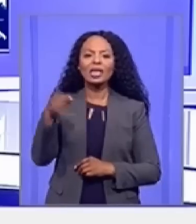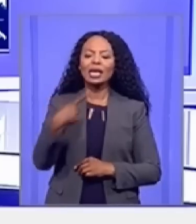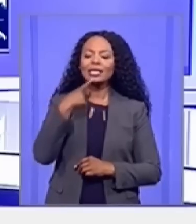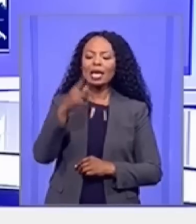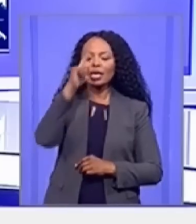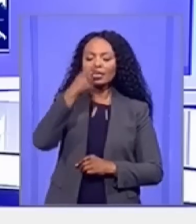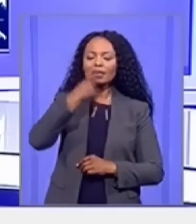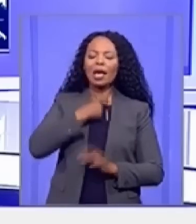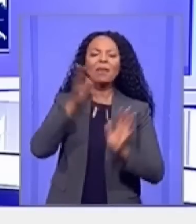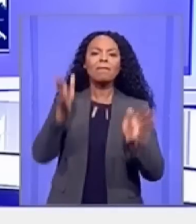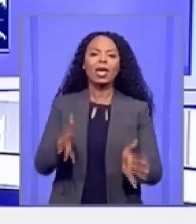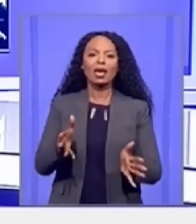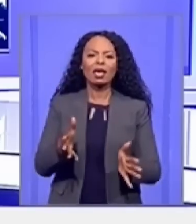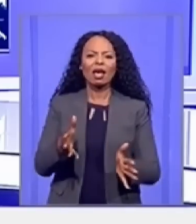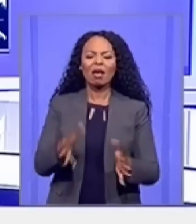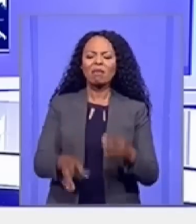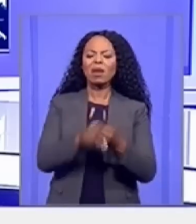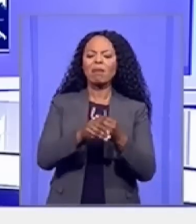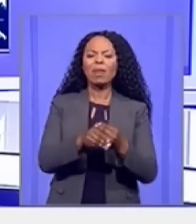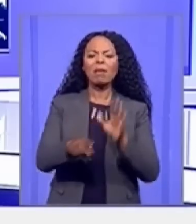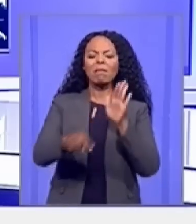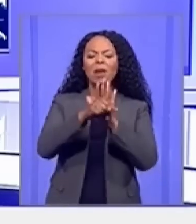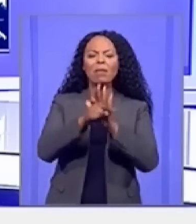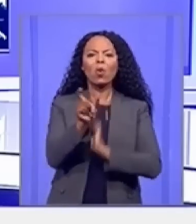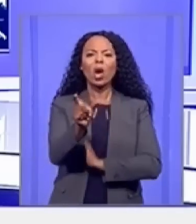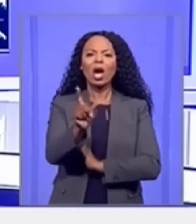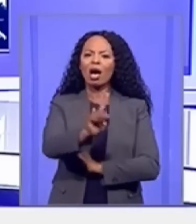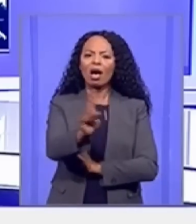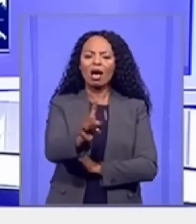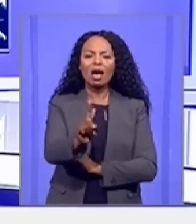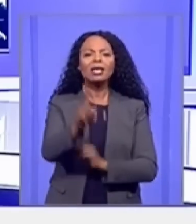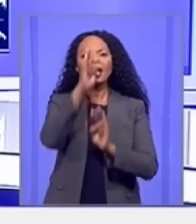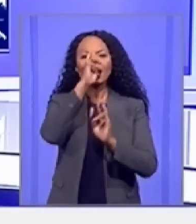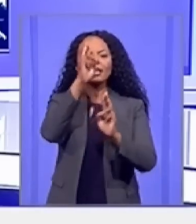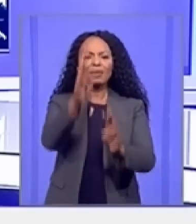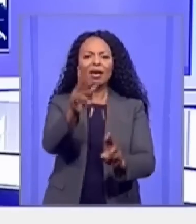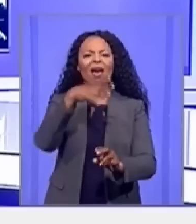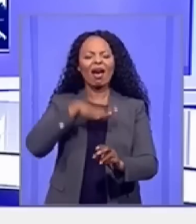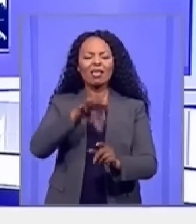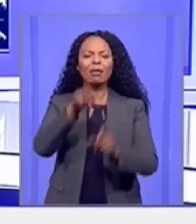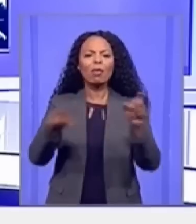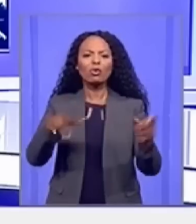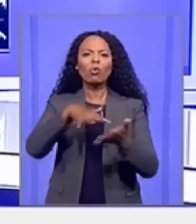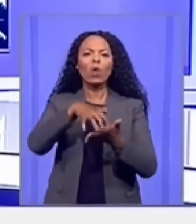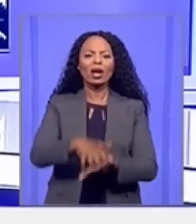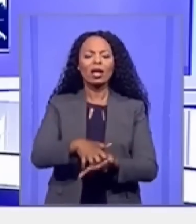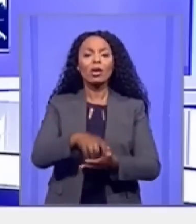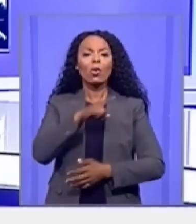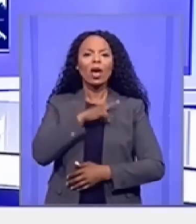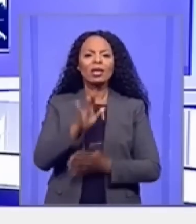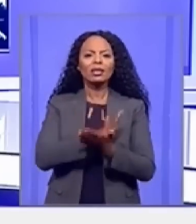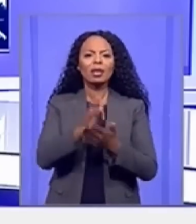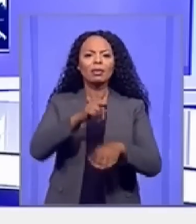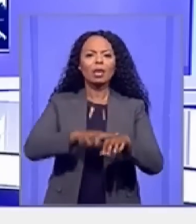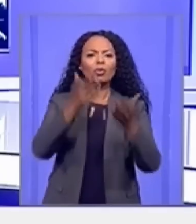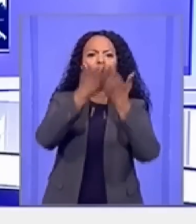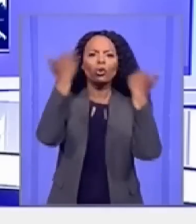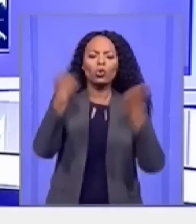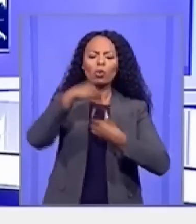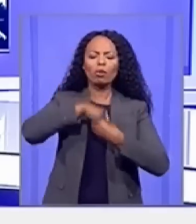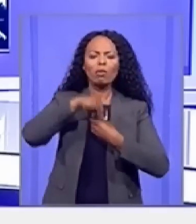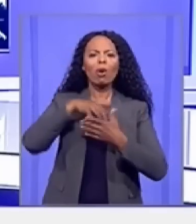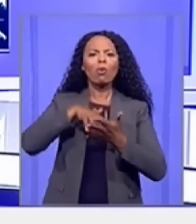ba hae ka hona hlompha mefokolo ya motho e mong hobane tse ding tsa dintho ha o bone